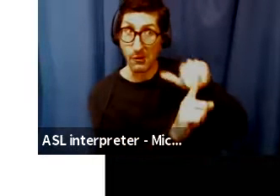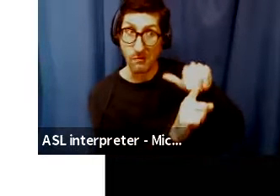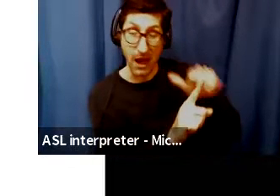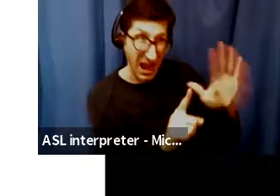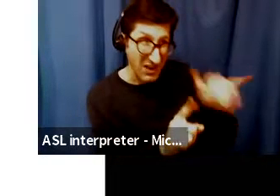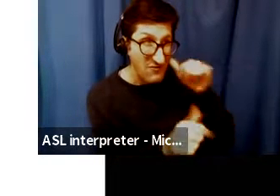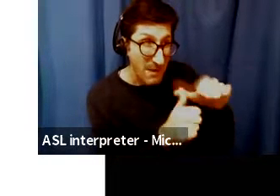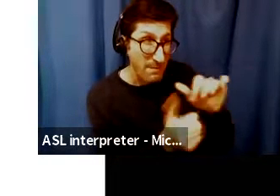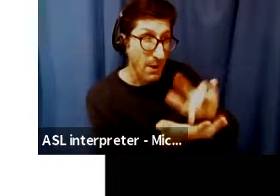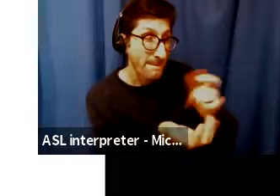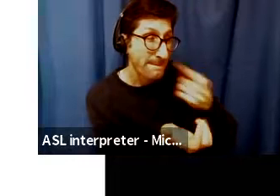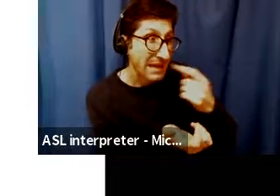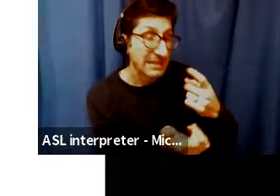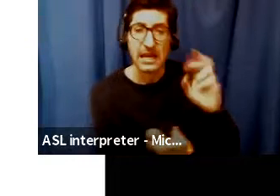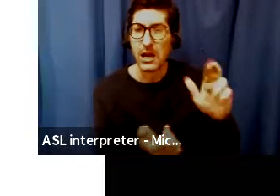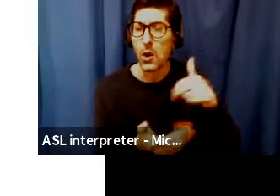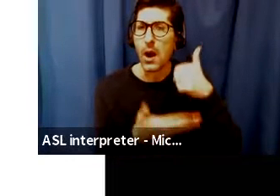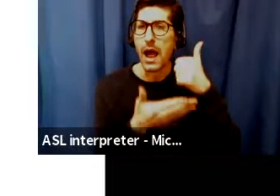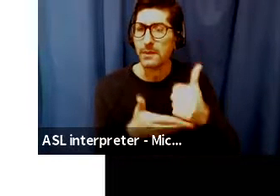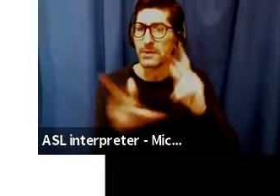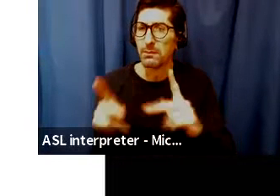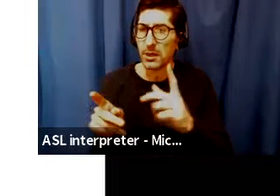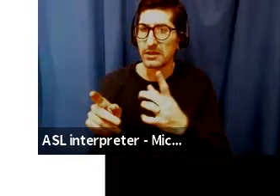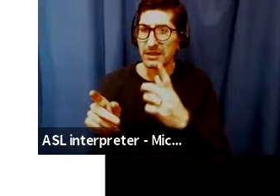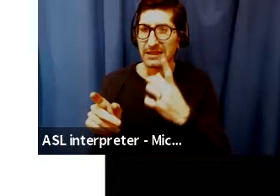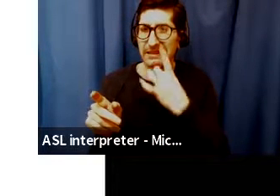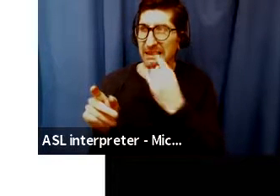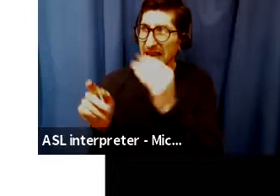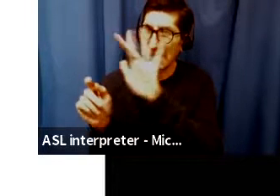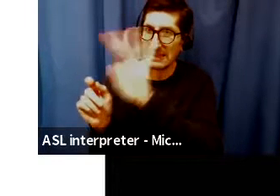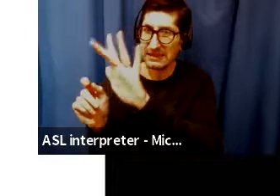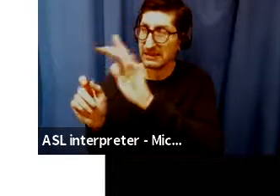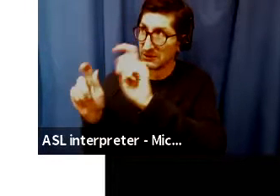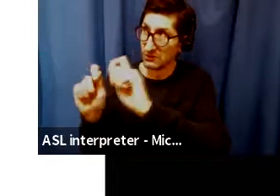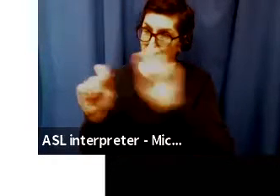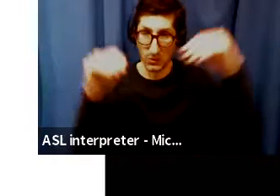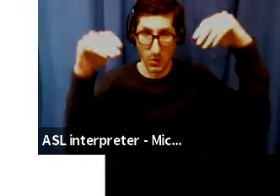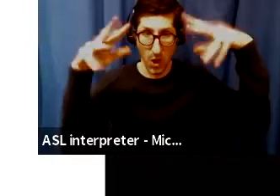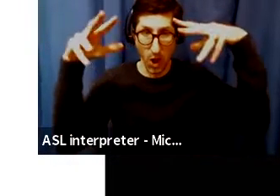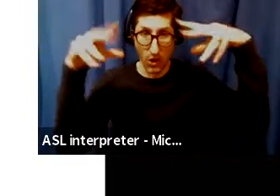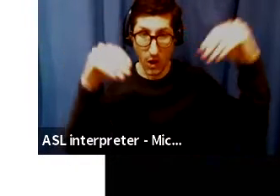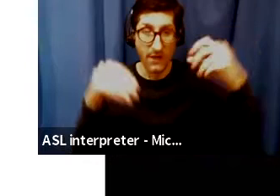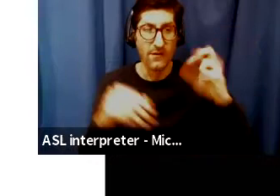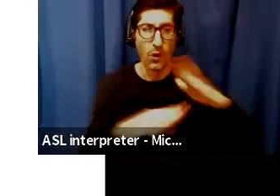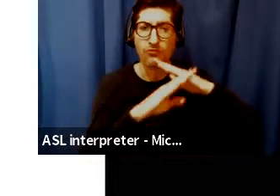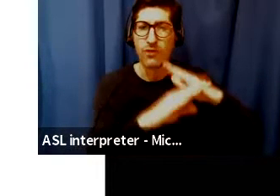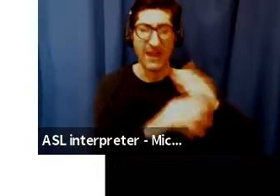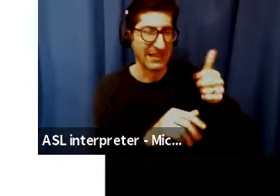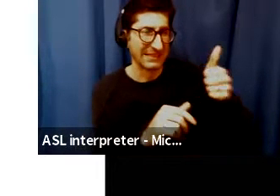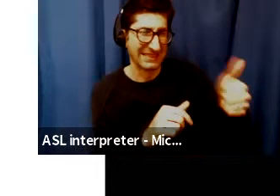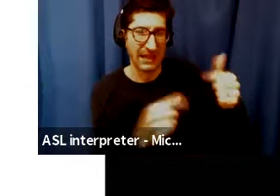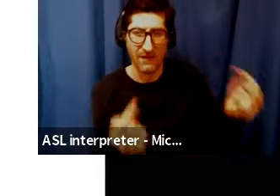lights for somebody with post-traumatic stress disorder, interrupt self-mutilation, and keep